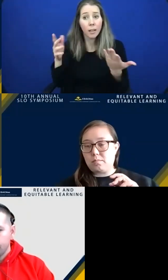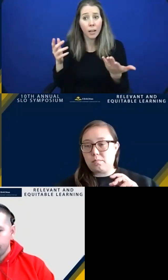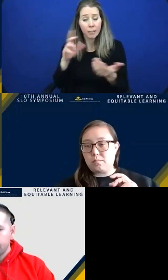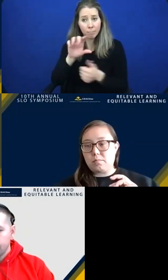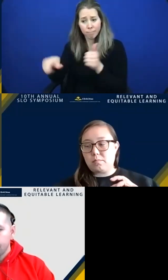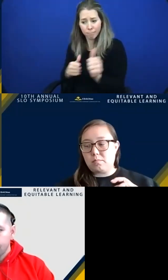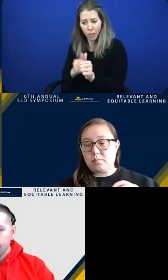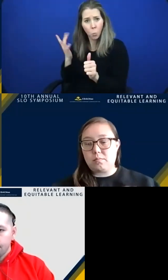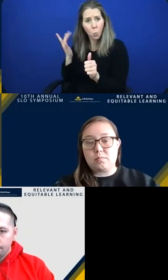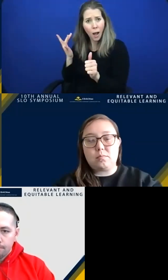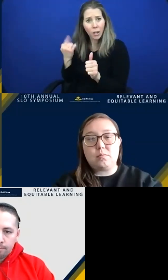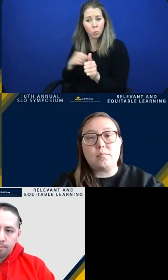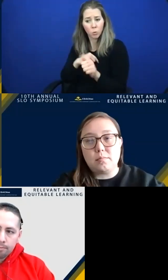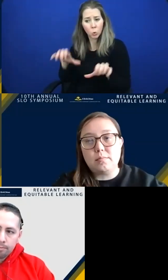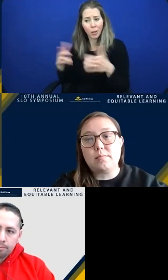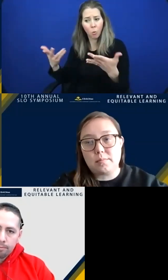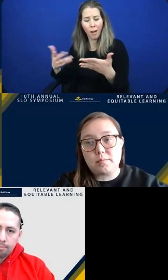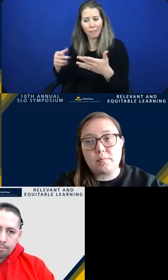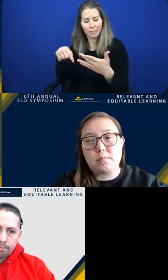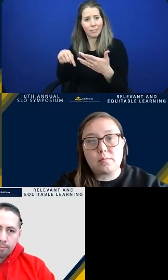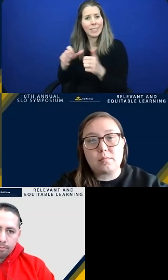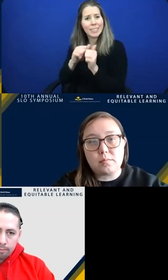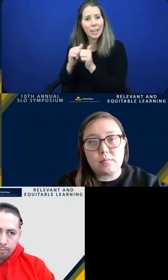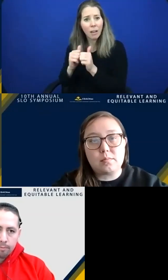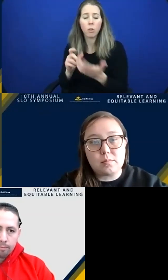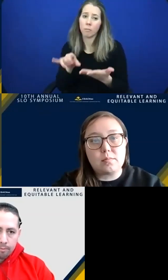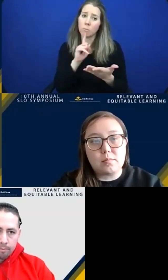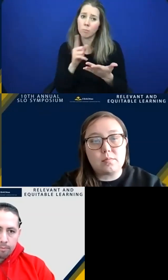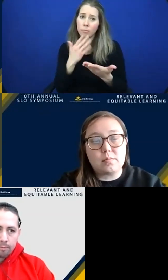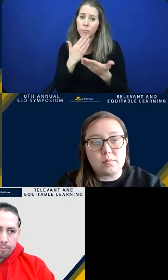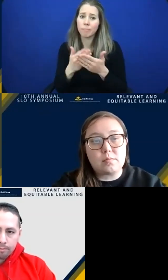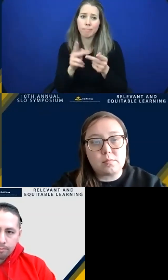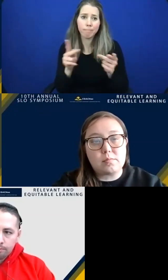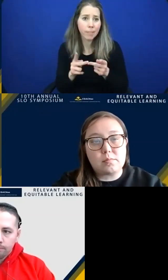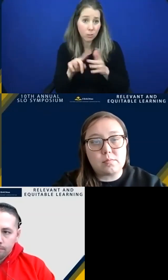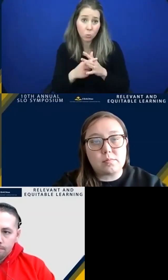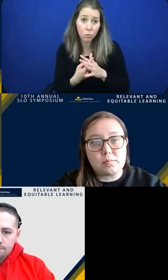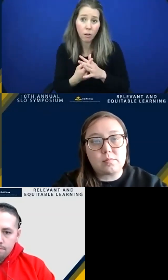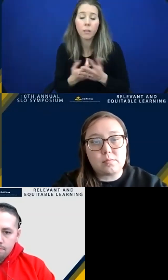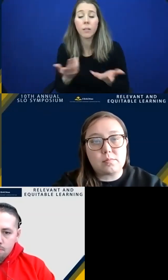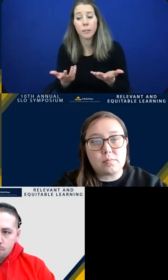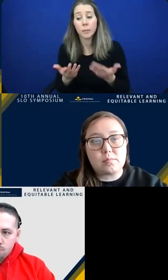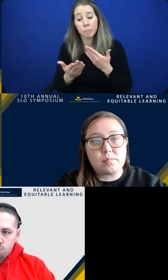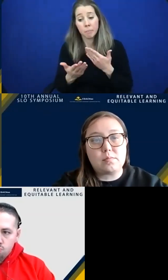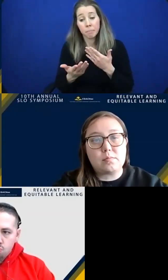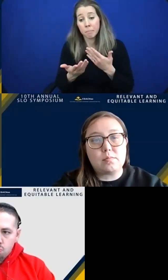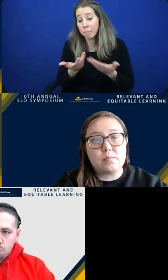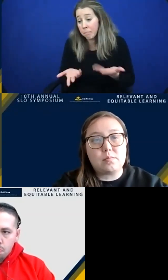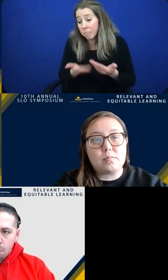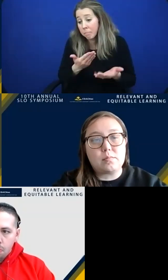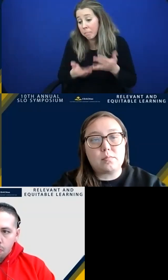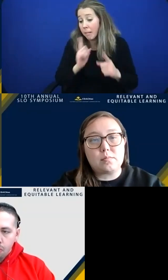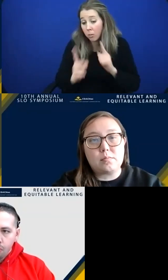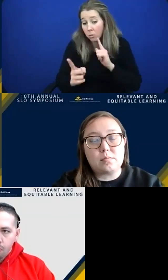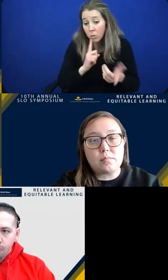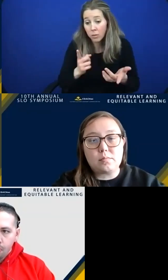here working towards together. I think that's a really good place to start. Whether those conversations end up with